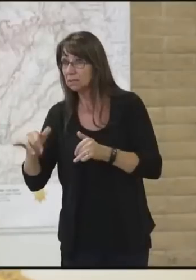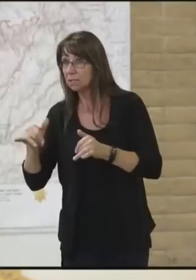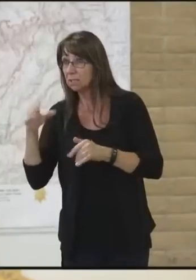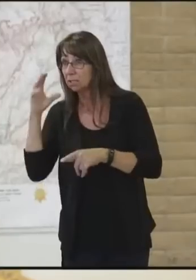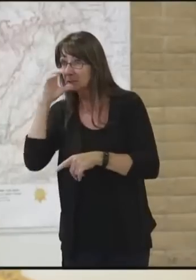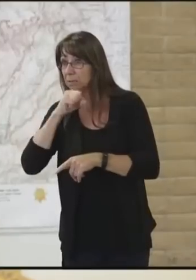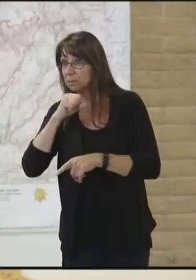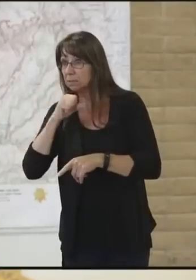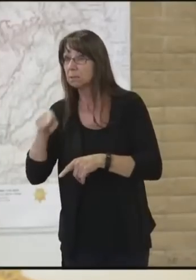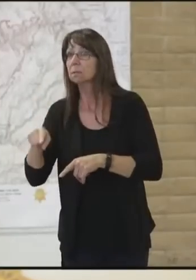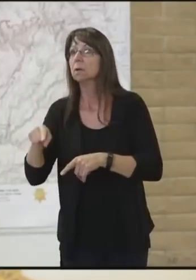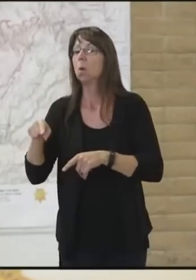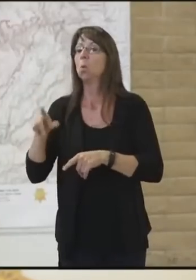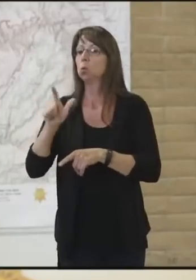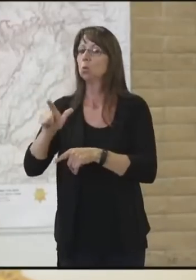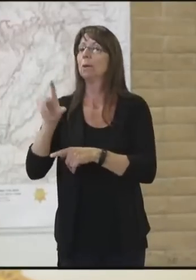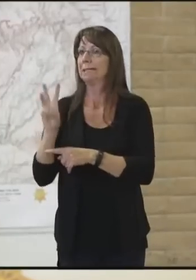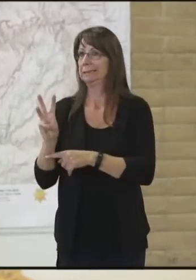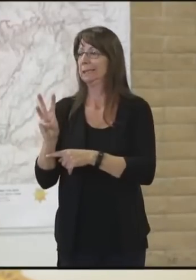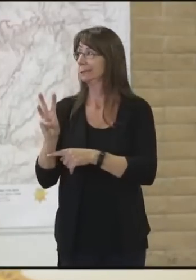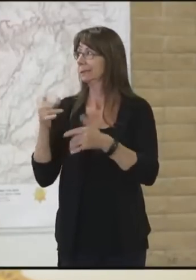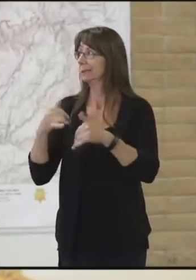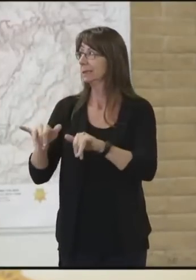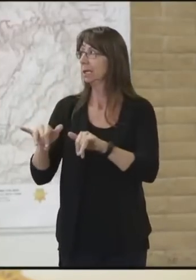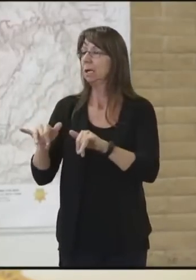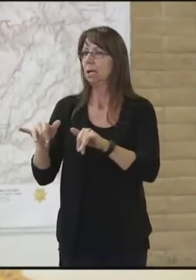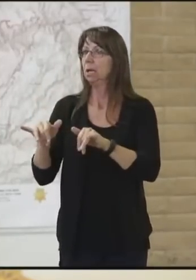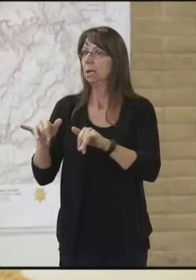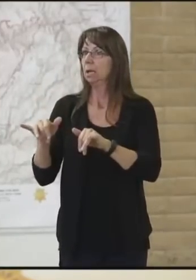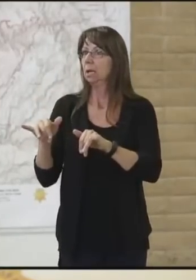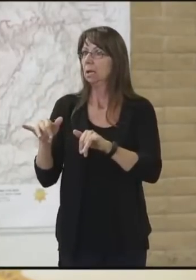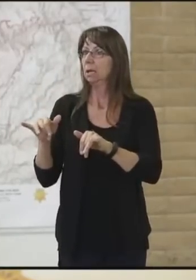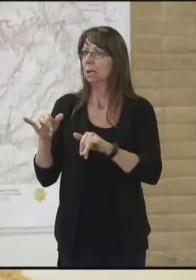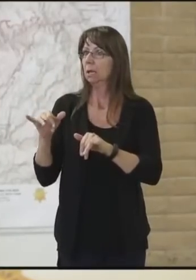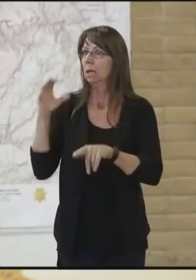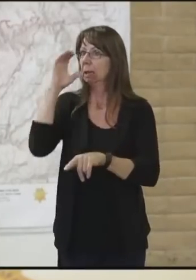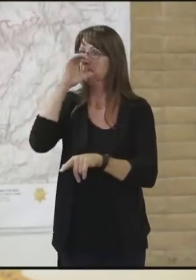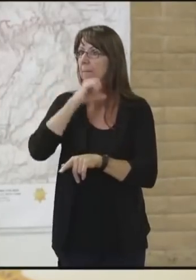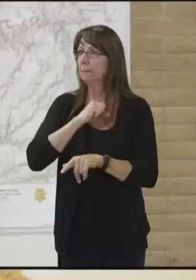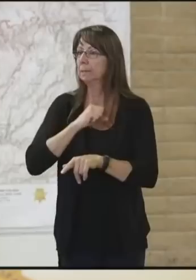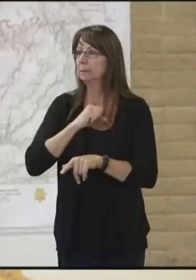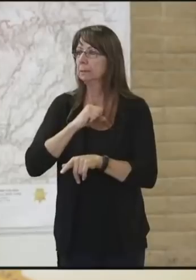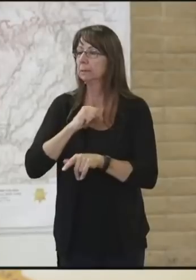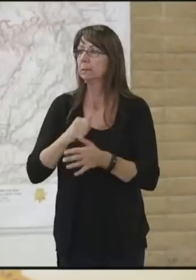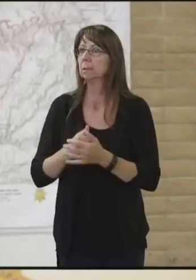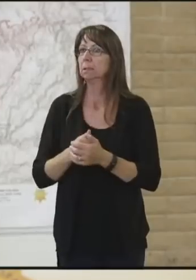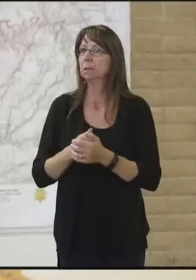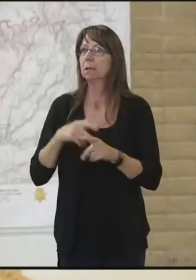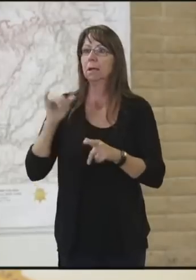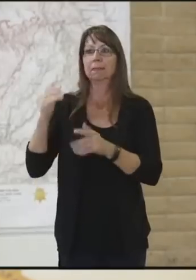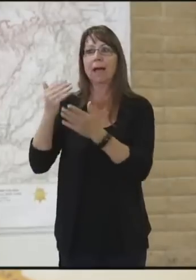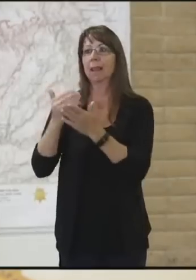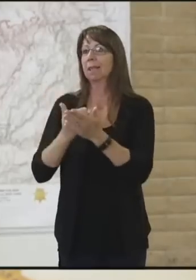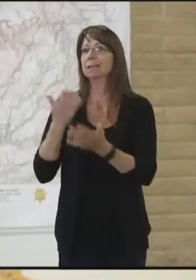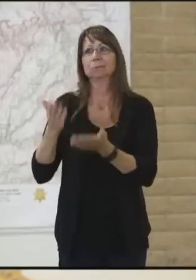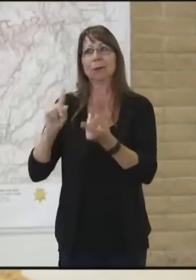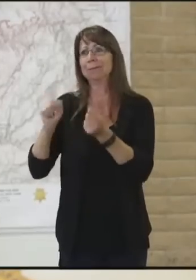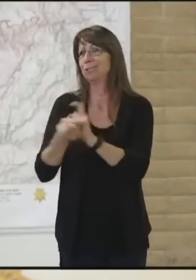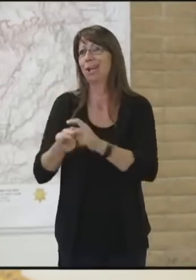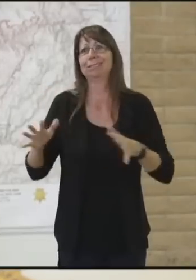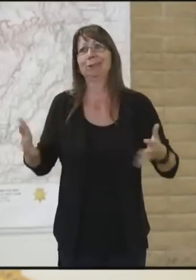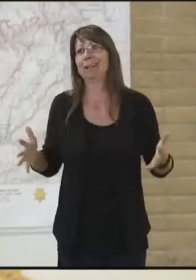mean 26? yeah. Okay, and then, And again, that list, pretty good odds that that number has changed